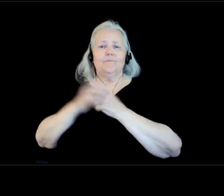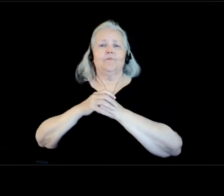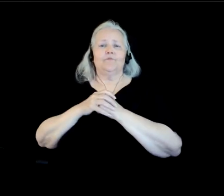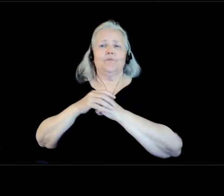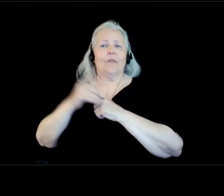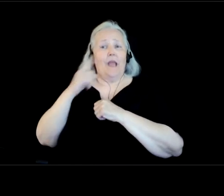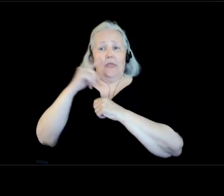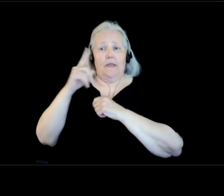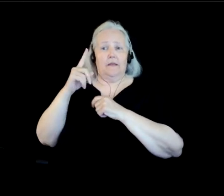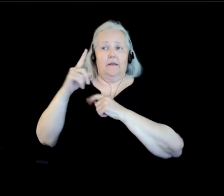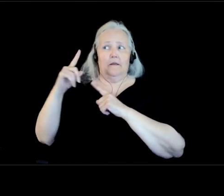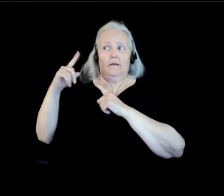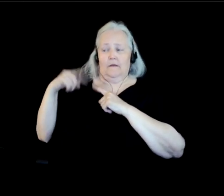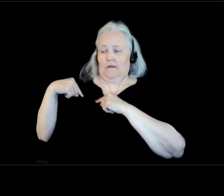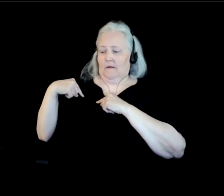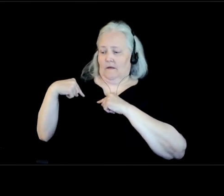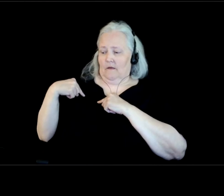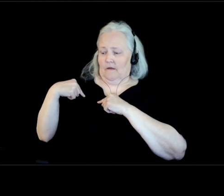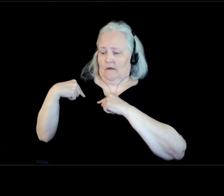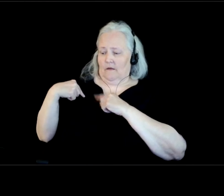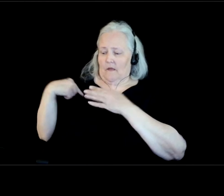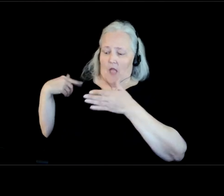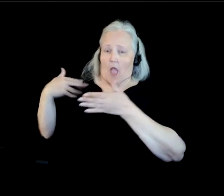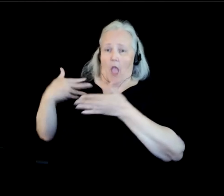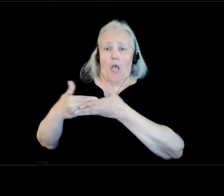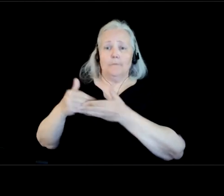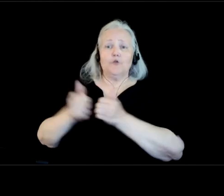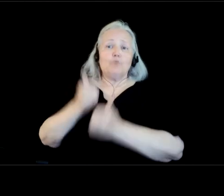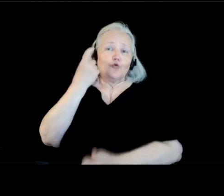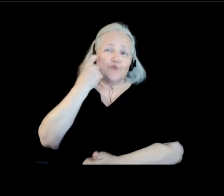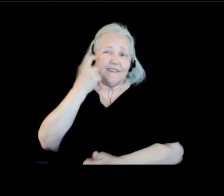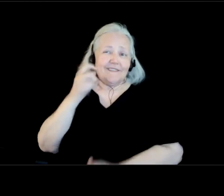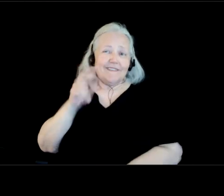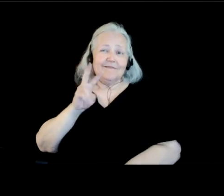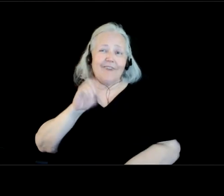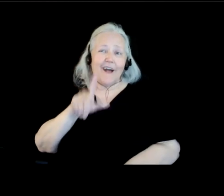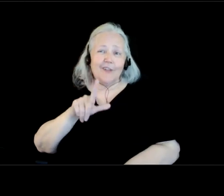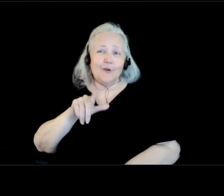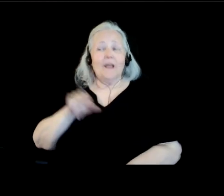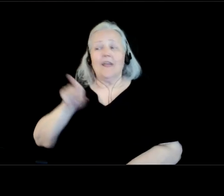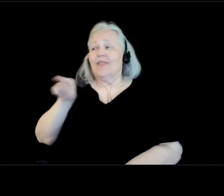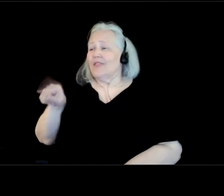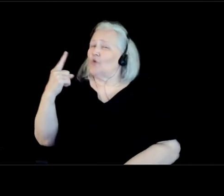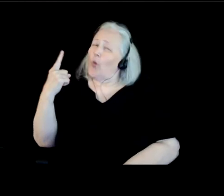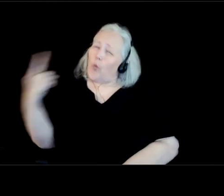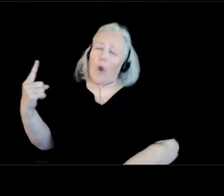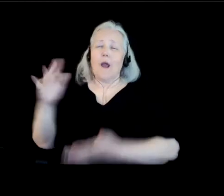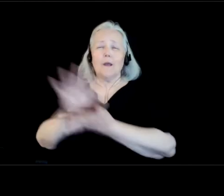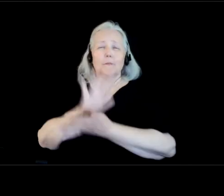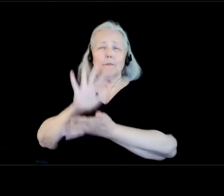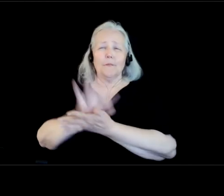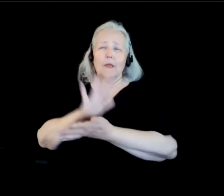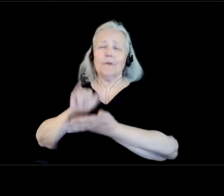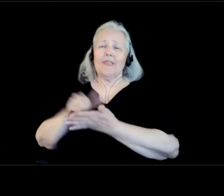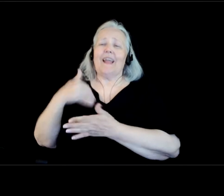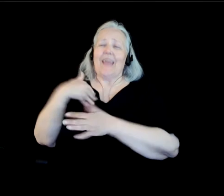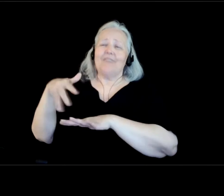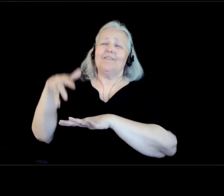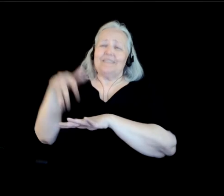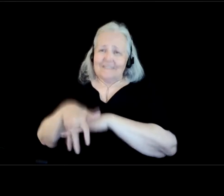month, last volume, I think those were the only papers that have had Indigenous authors in the journal language. And